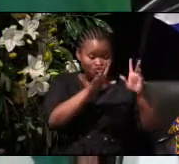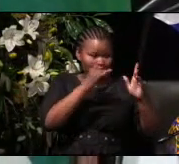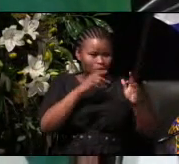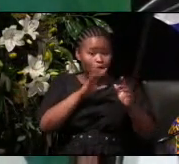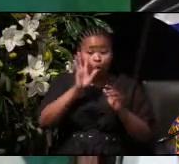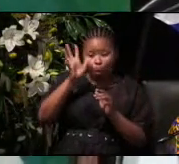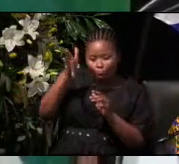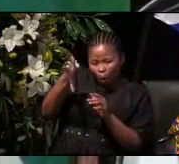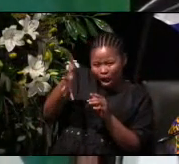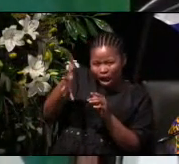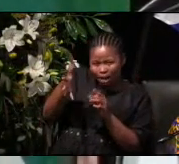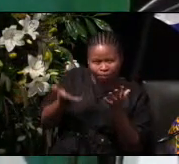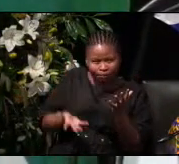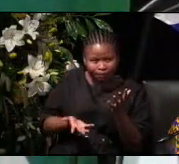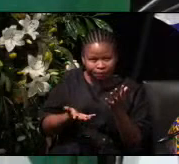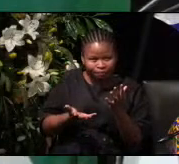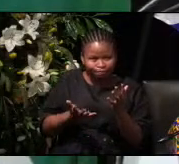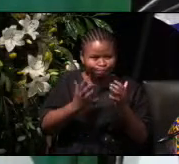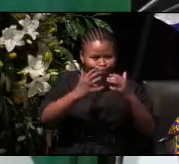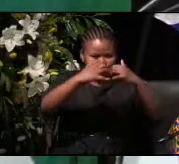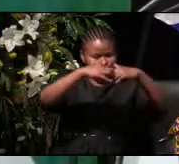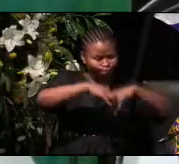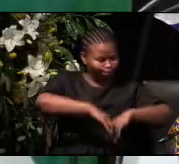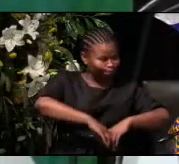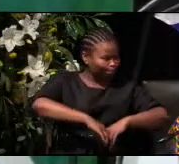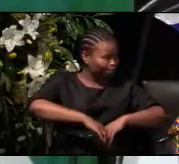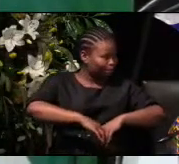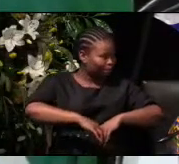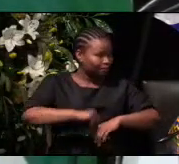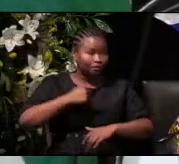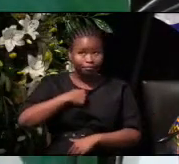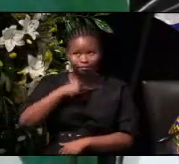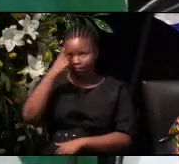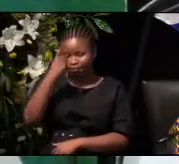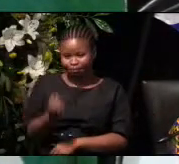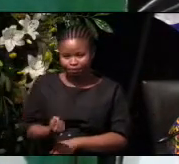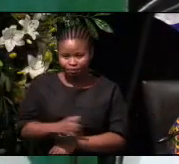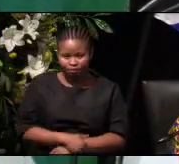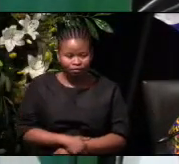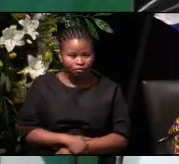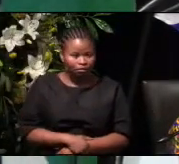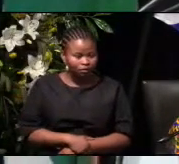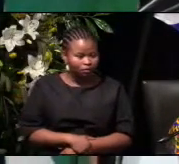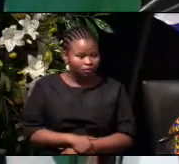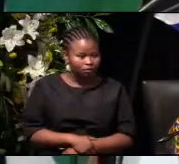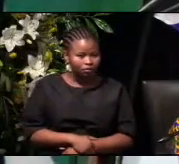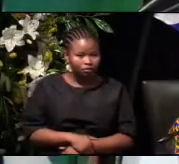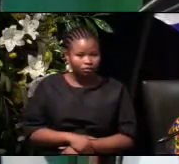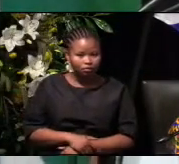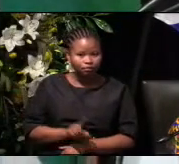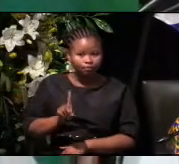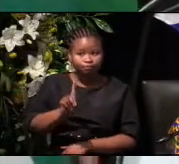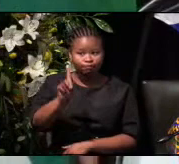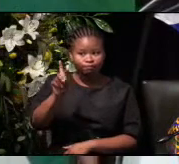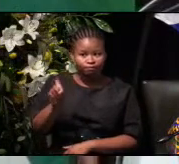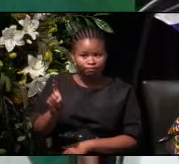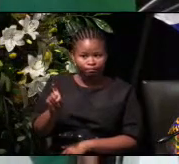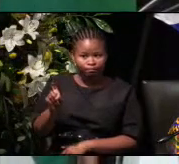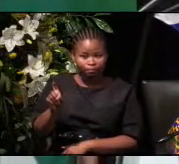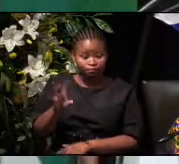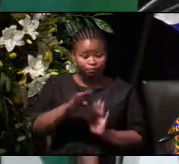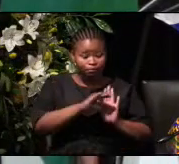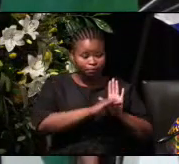just gonna go in circles I believe the question of unlearning